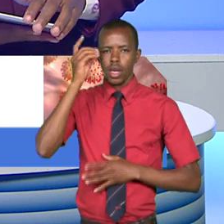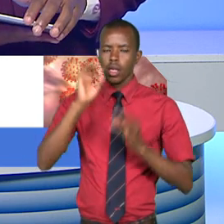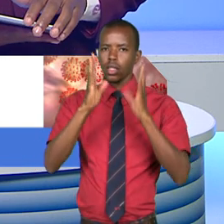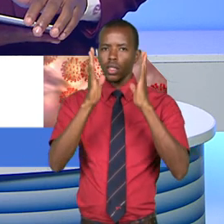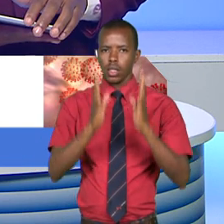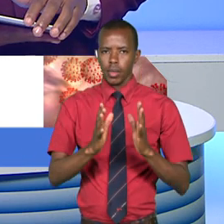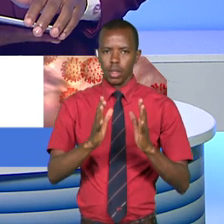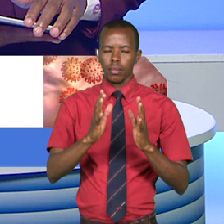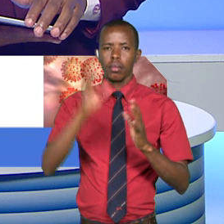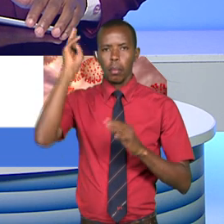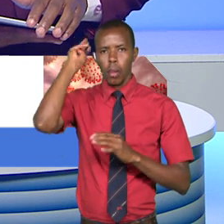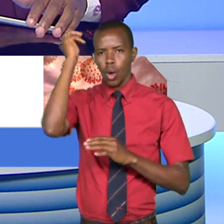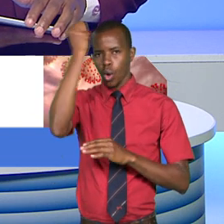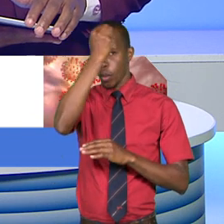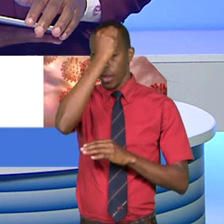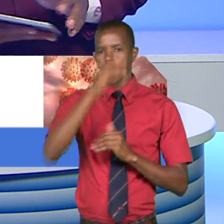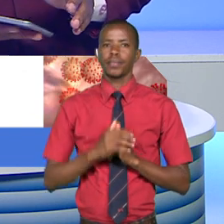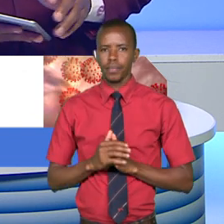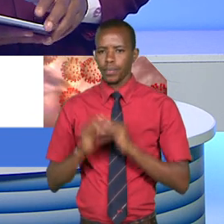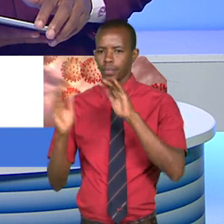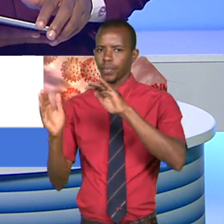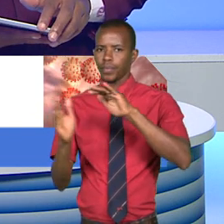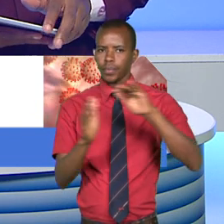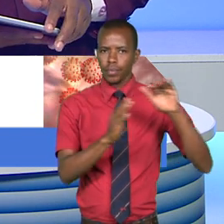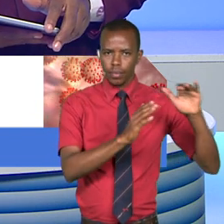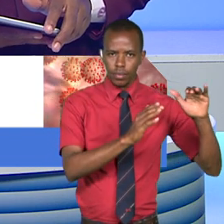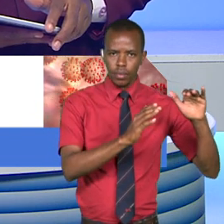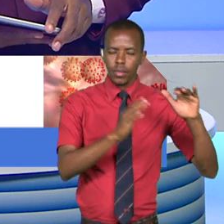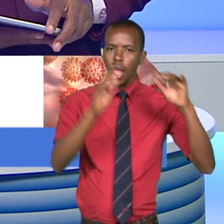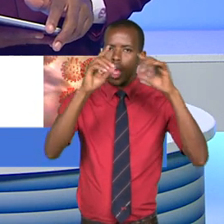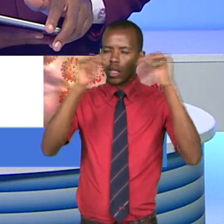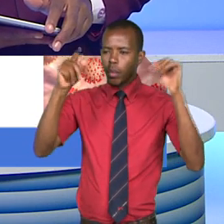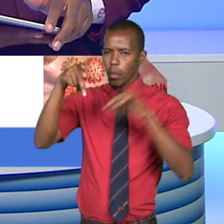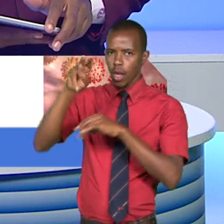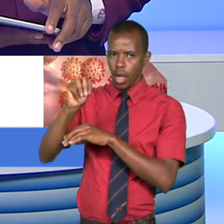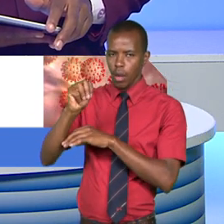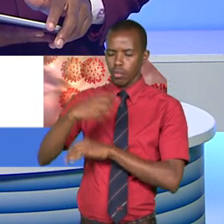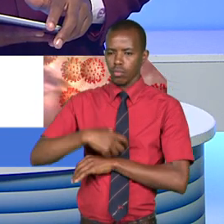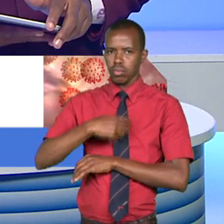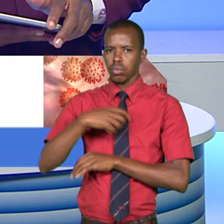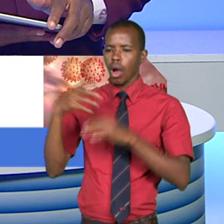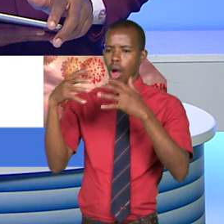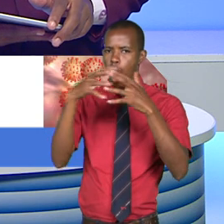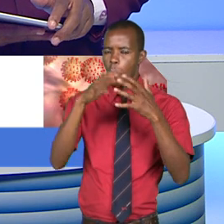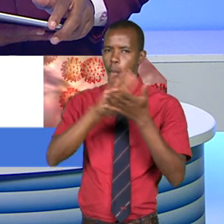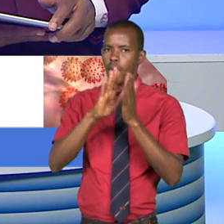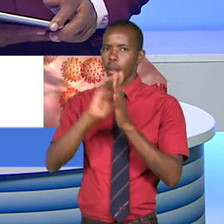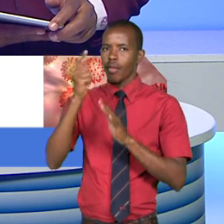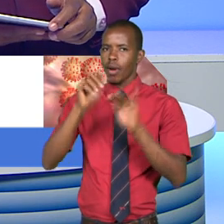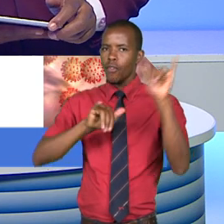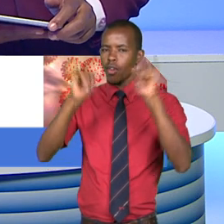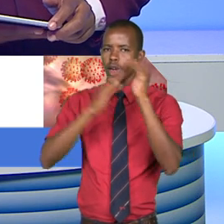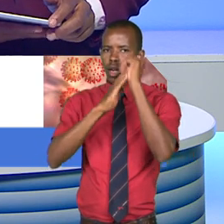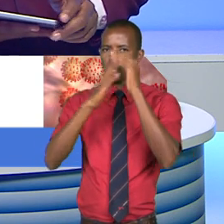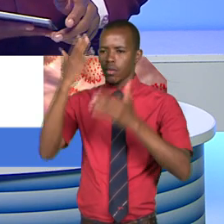language interpreter is Michael Mythia. Now on to a first story. Japan's Prime Minister is in the US and has become the first foreign leader to